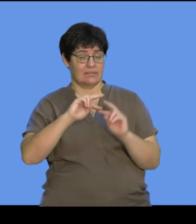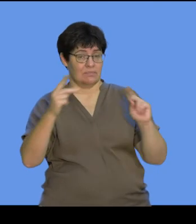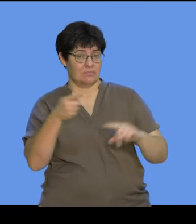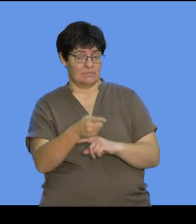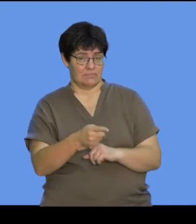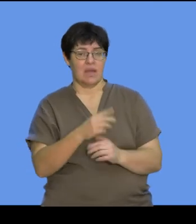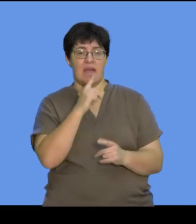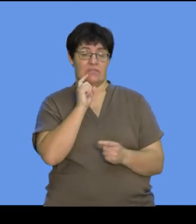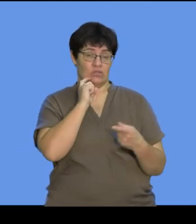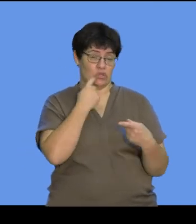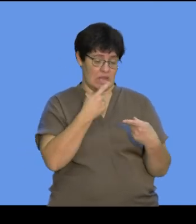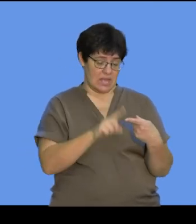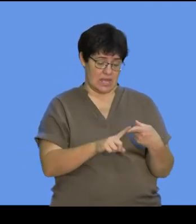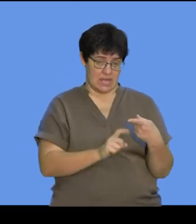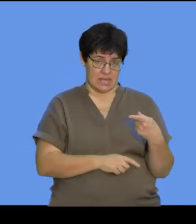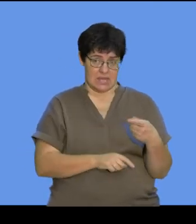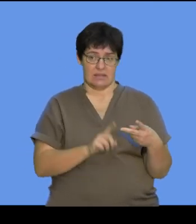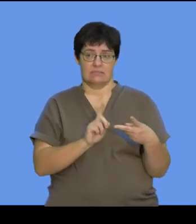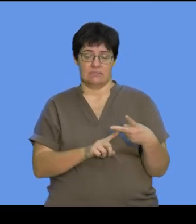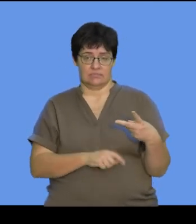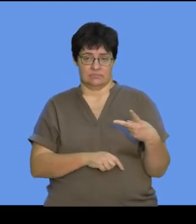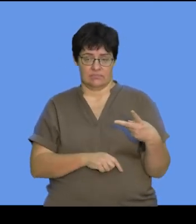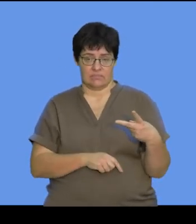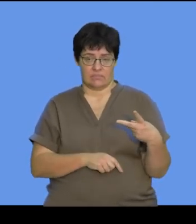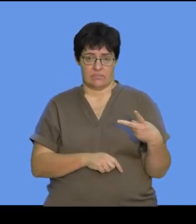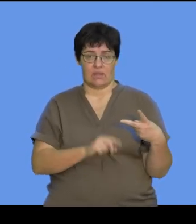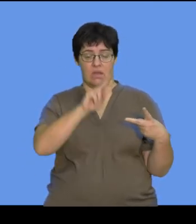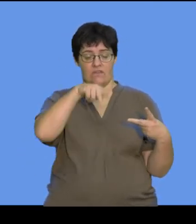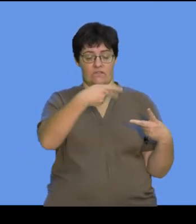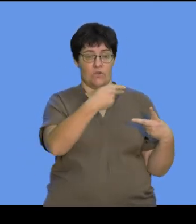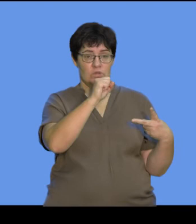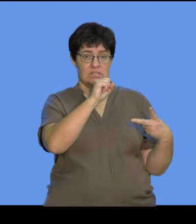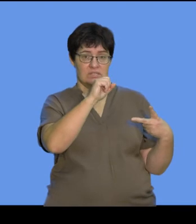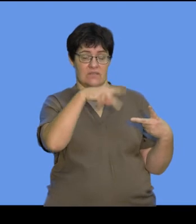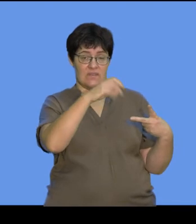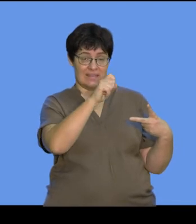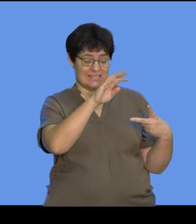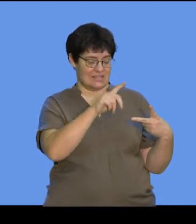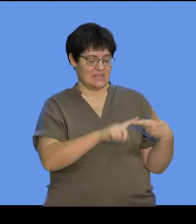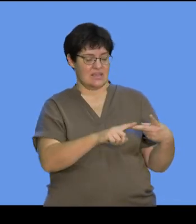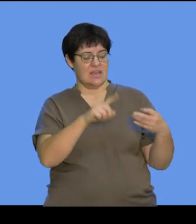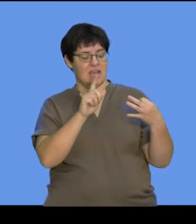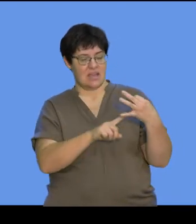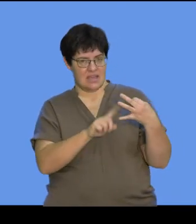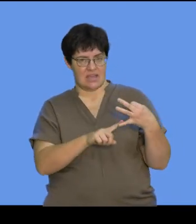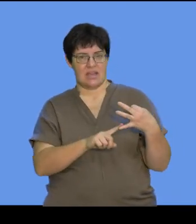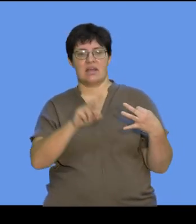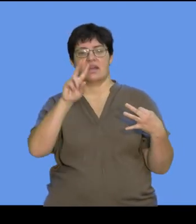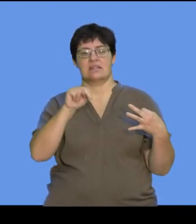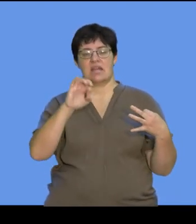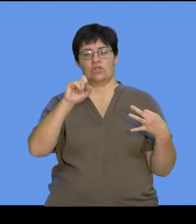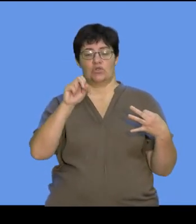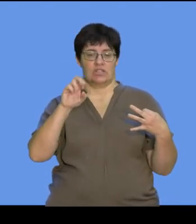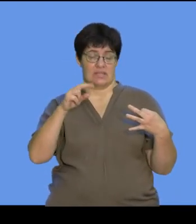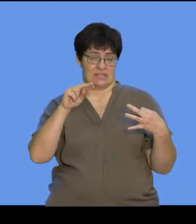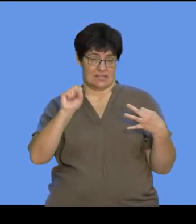It consists of a sugar, it consists of a phosphate molecule, as well as a